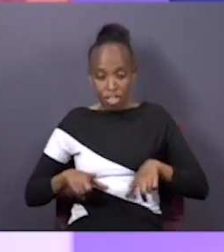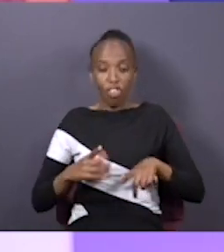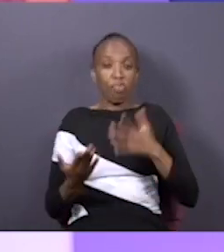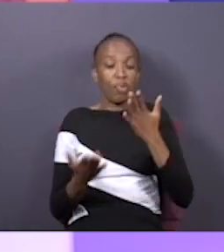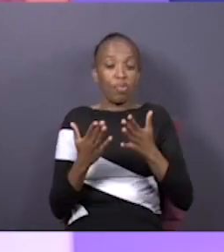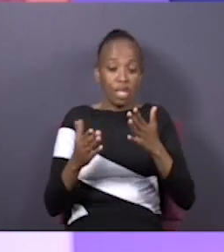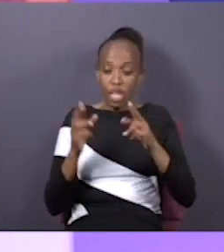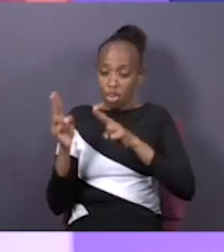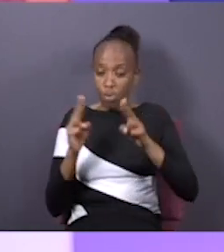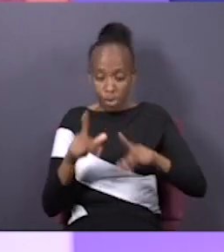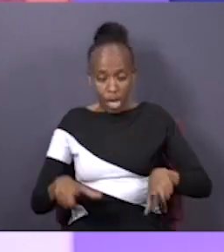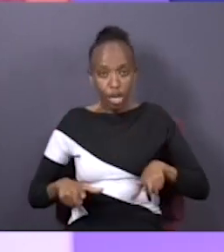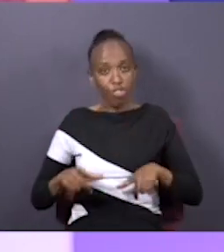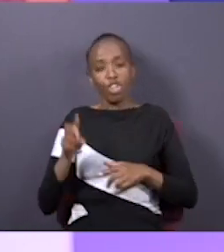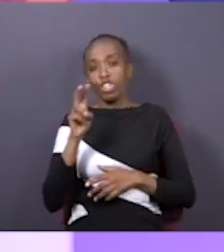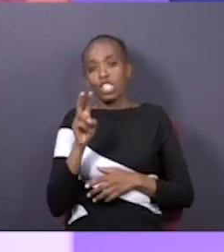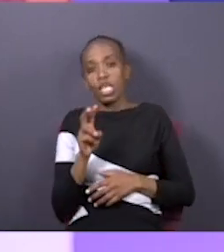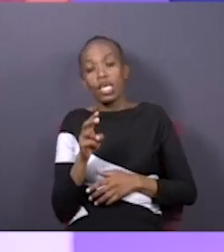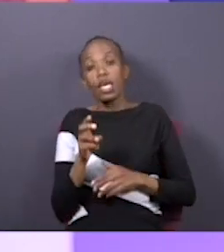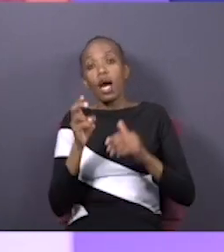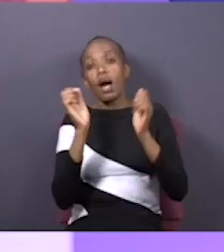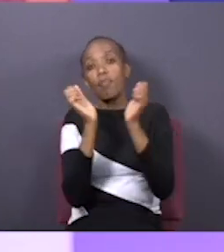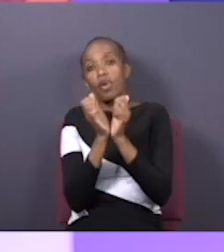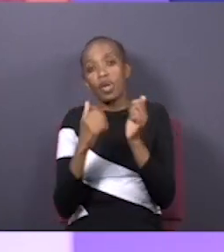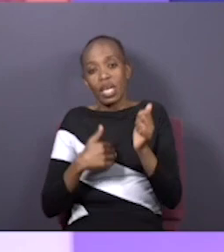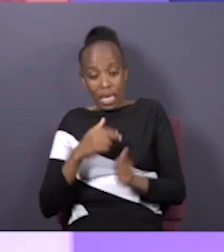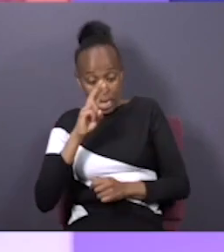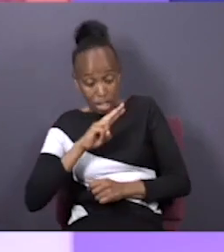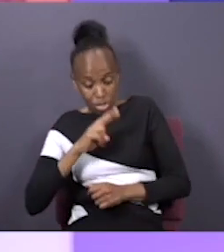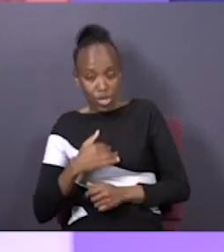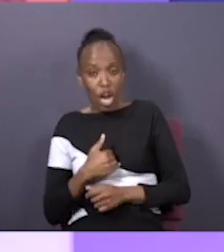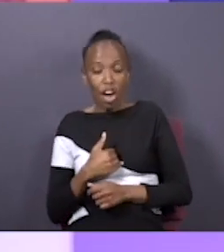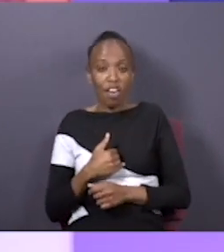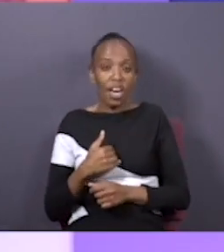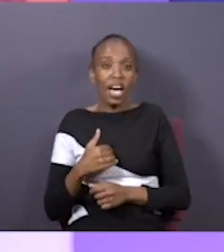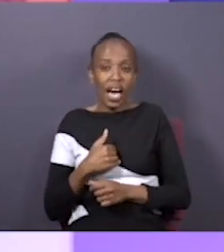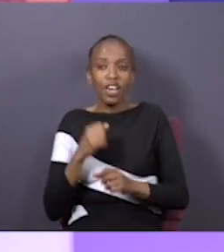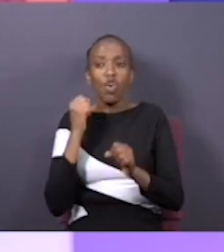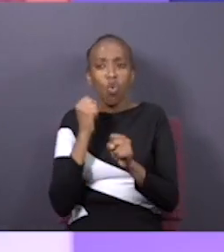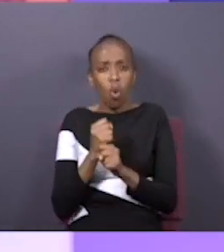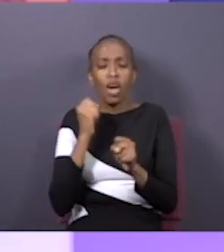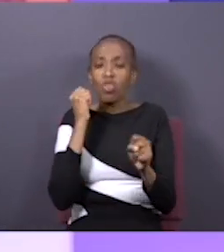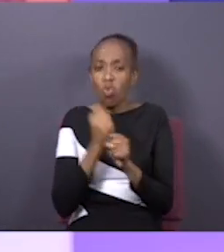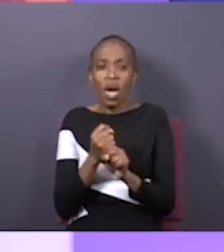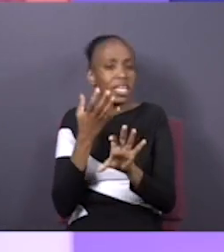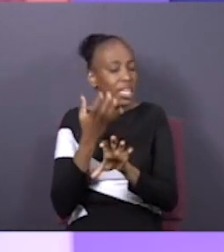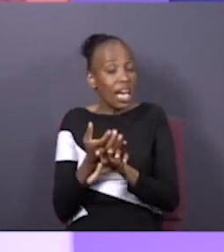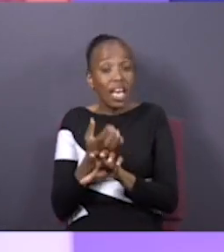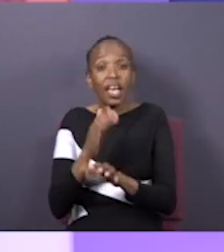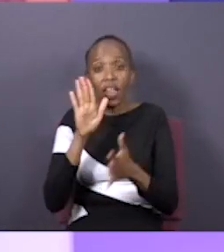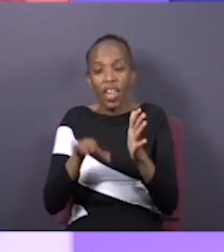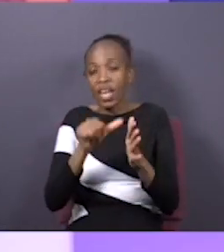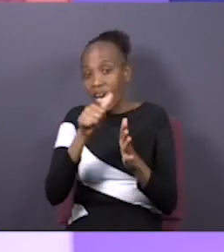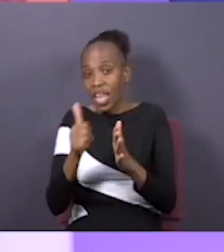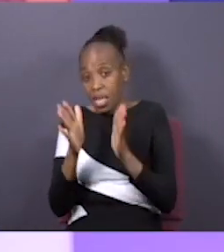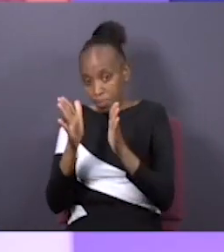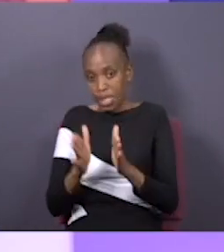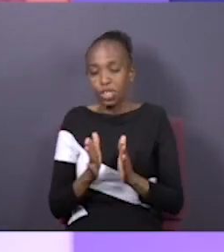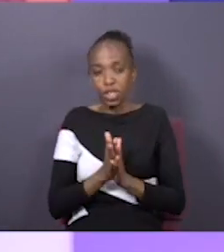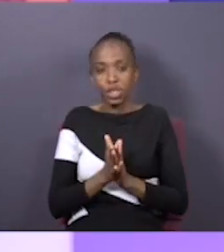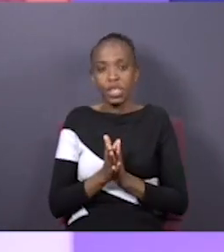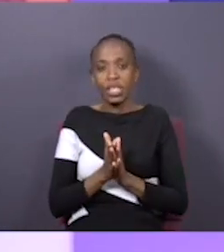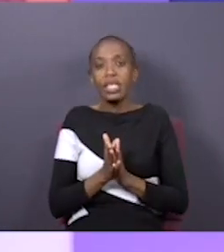the life that we live. You see, Paul had this attitude. He had worked much harder than any other